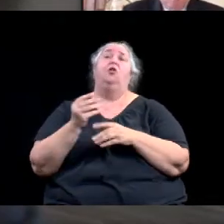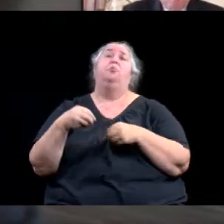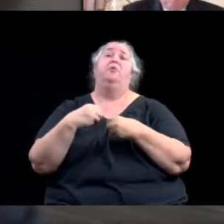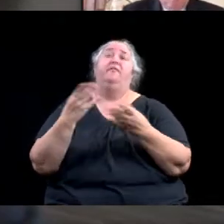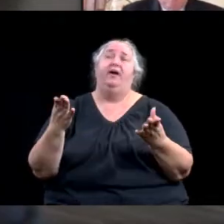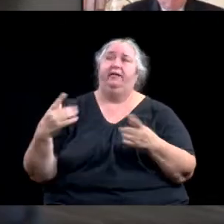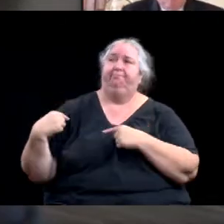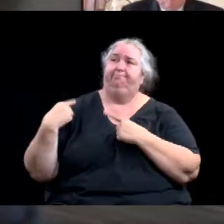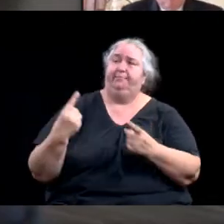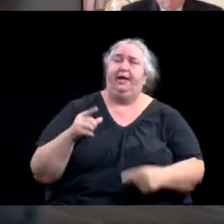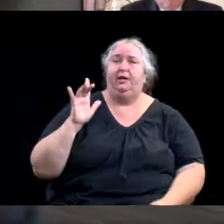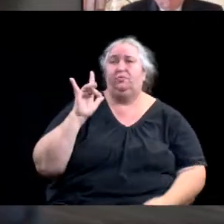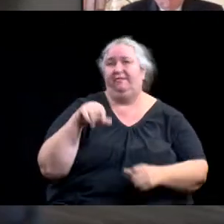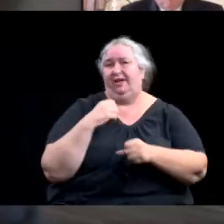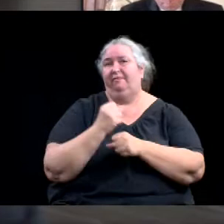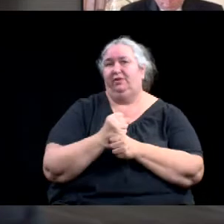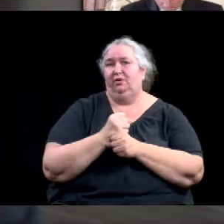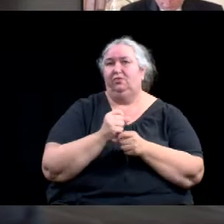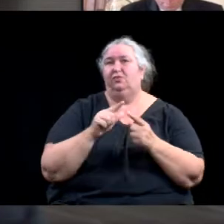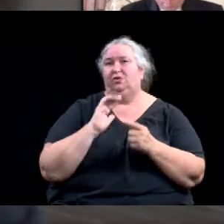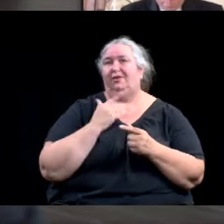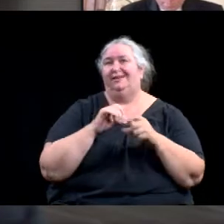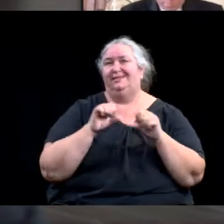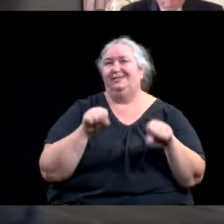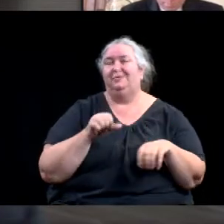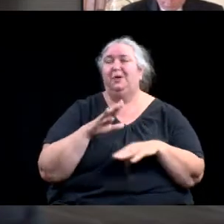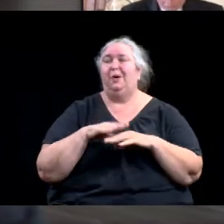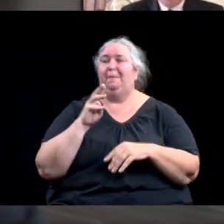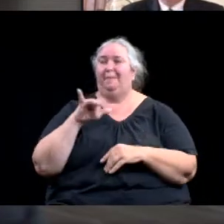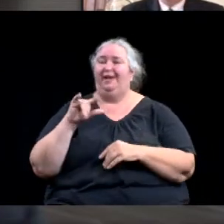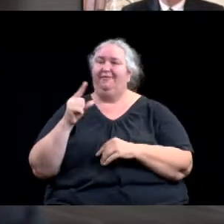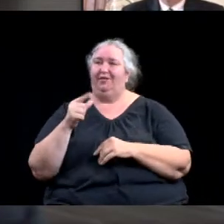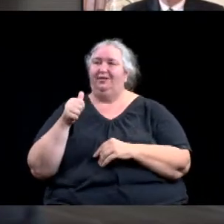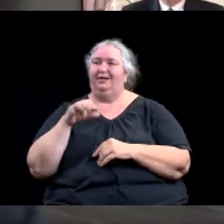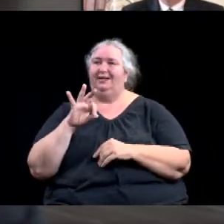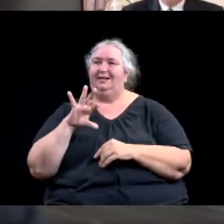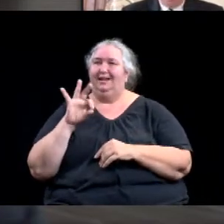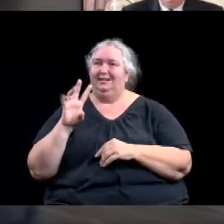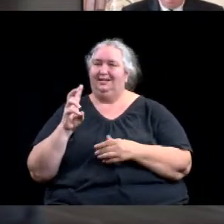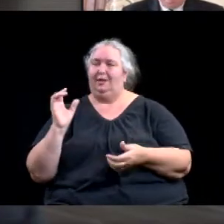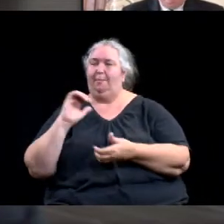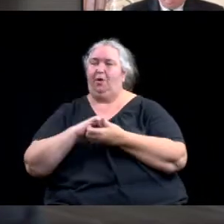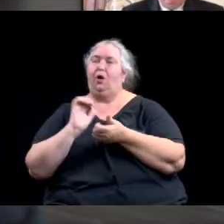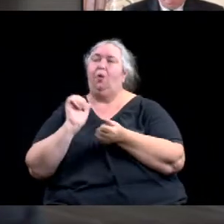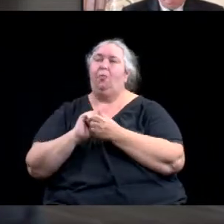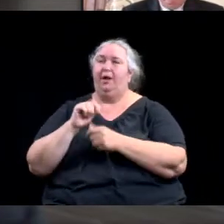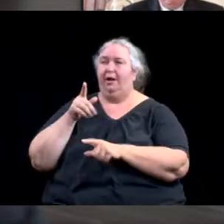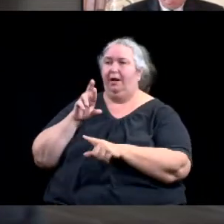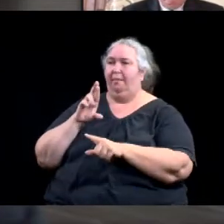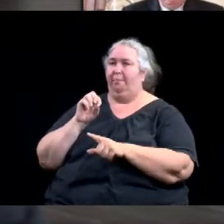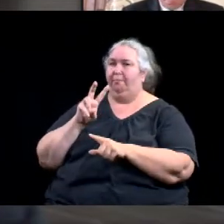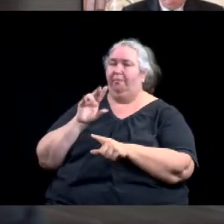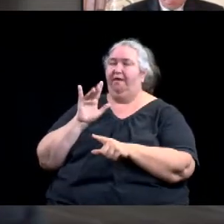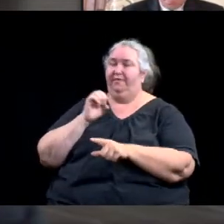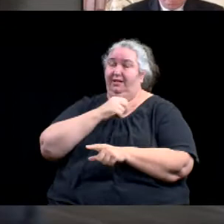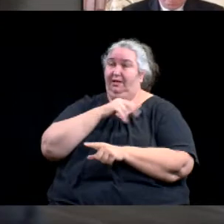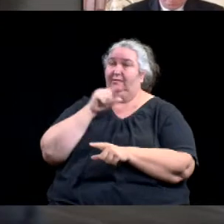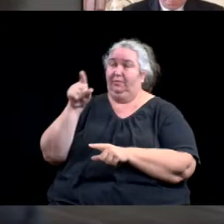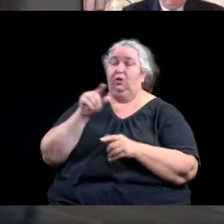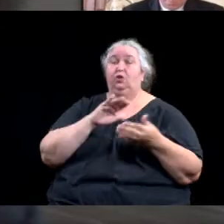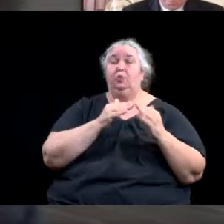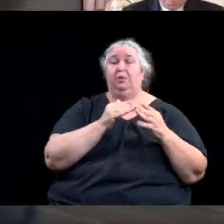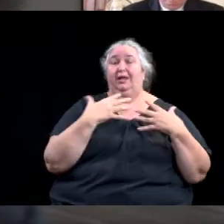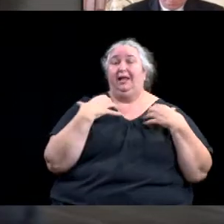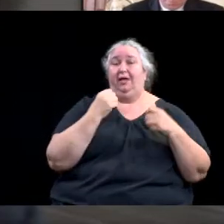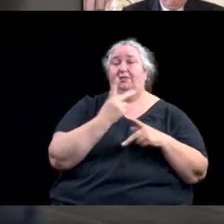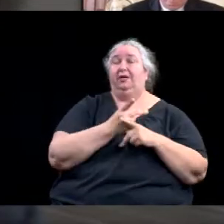Hospital, Community Healthcare of Texas was founded as the largest not-for-profit hospice provider in the state and has